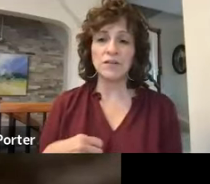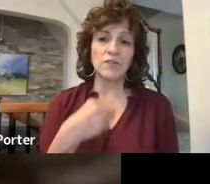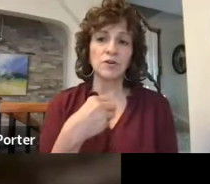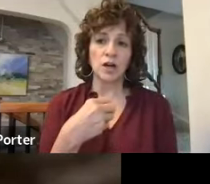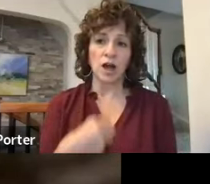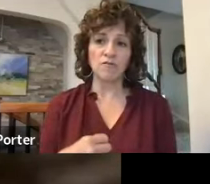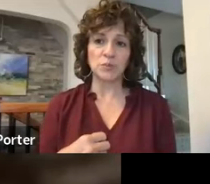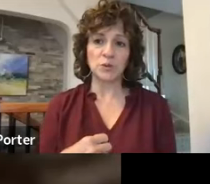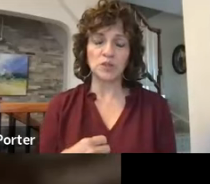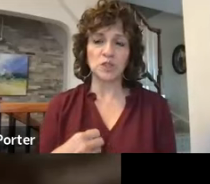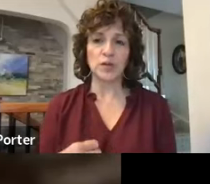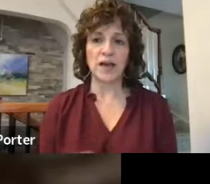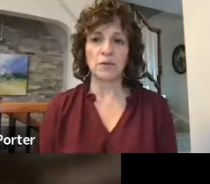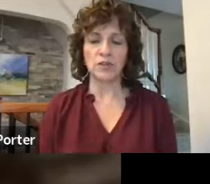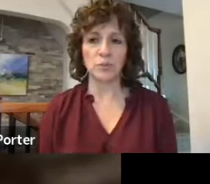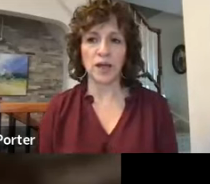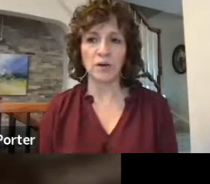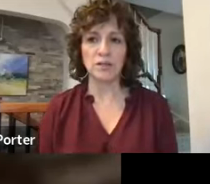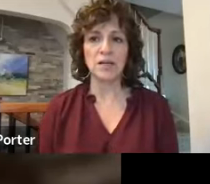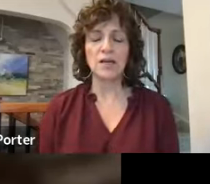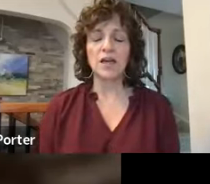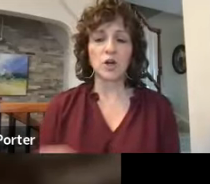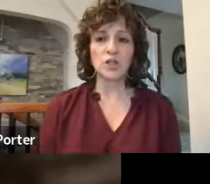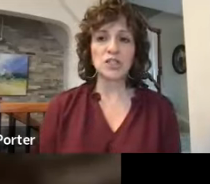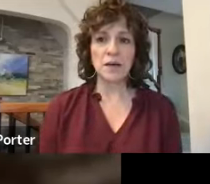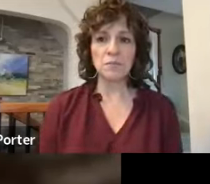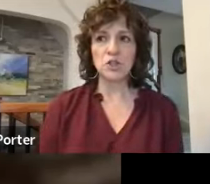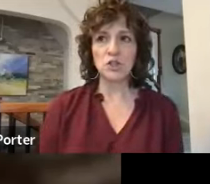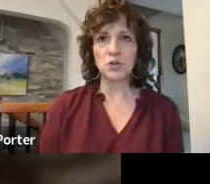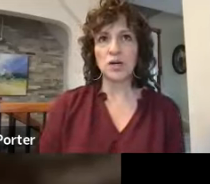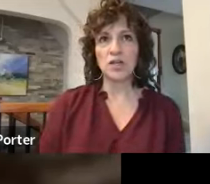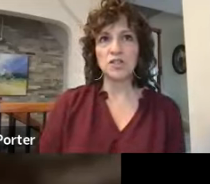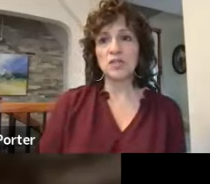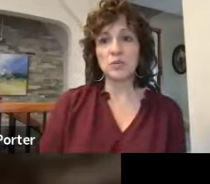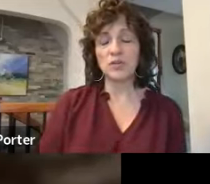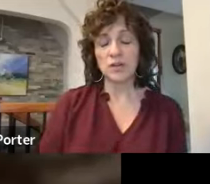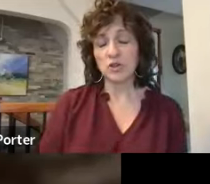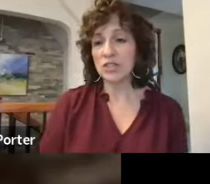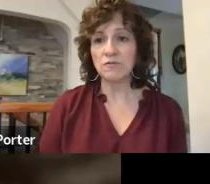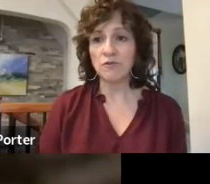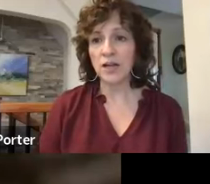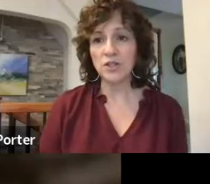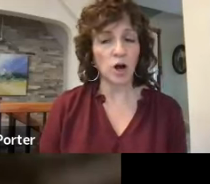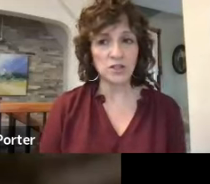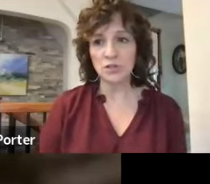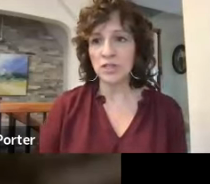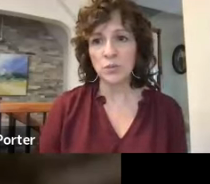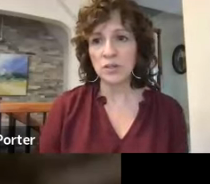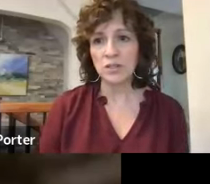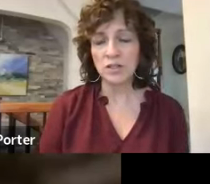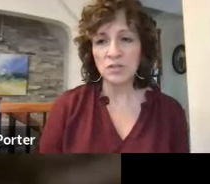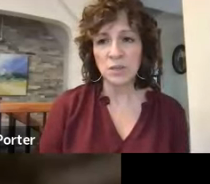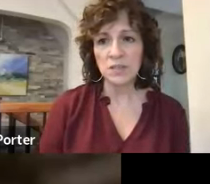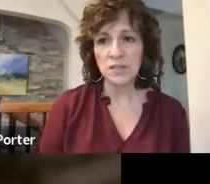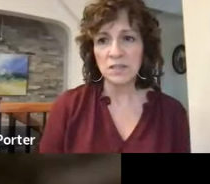out, even if they're not comfortable doing that with their parent, encouraging them to do this with a trusted friend who also doesn't